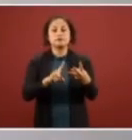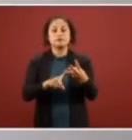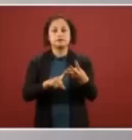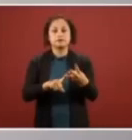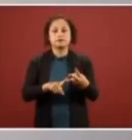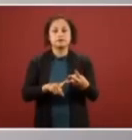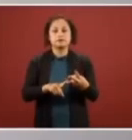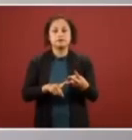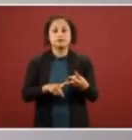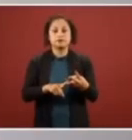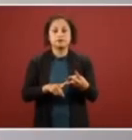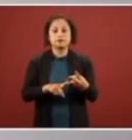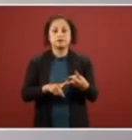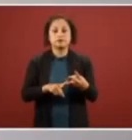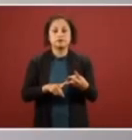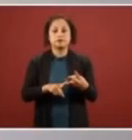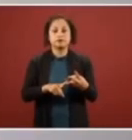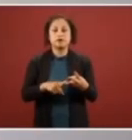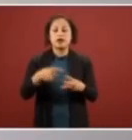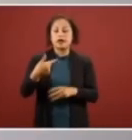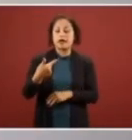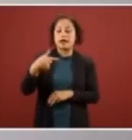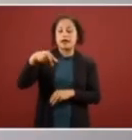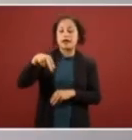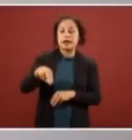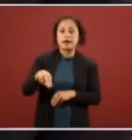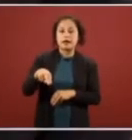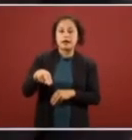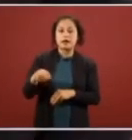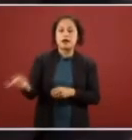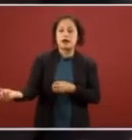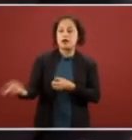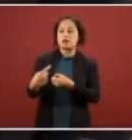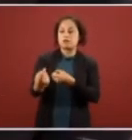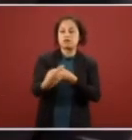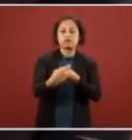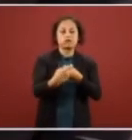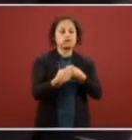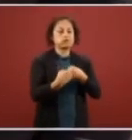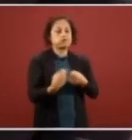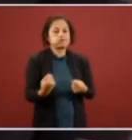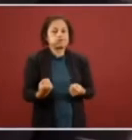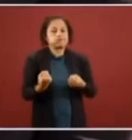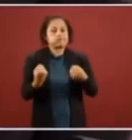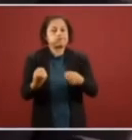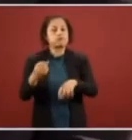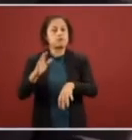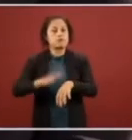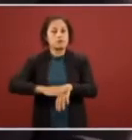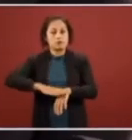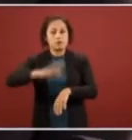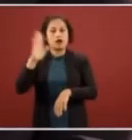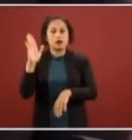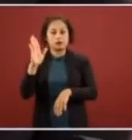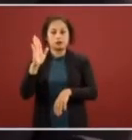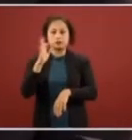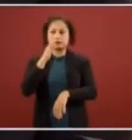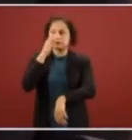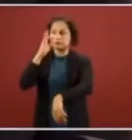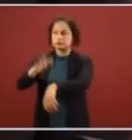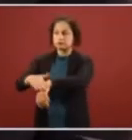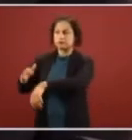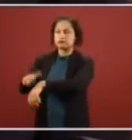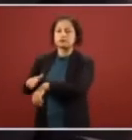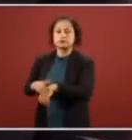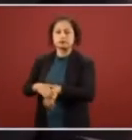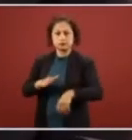seguir consolidando a la Guardia Nacional. To continue to consolidate the National Guard. To continue to